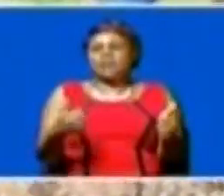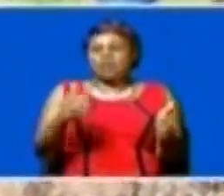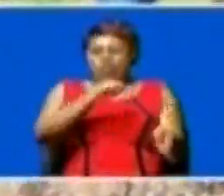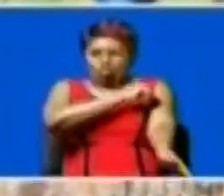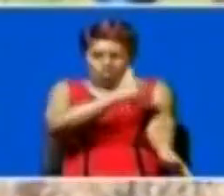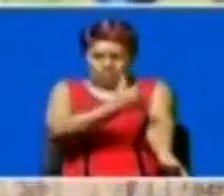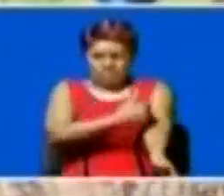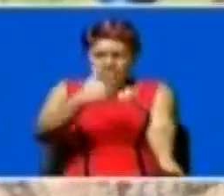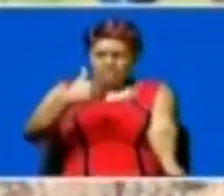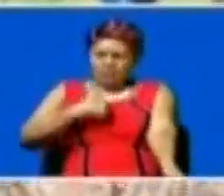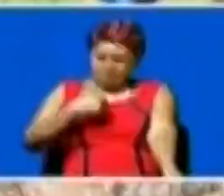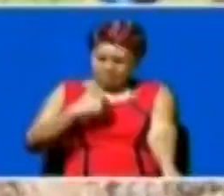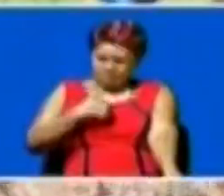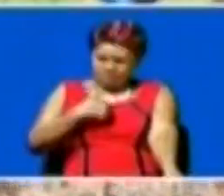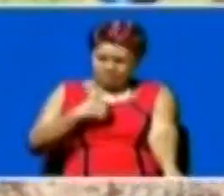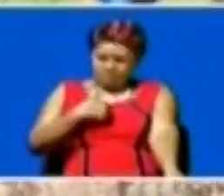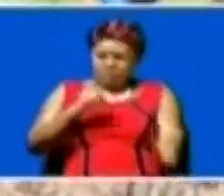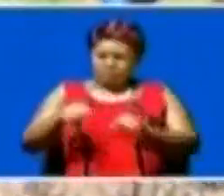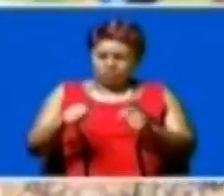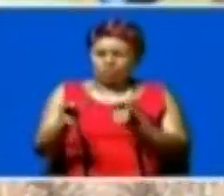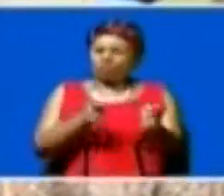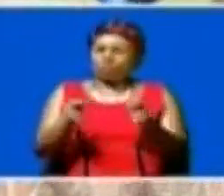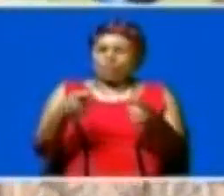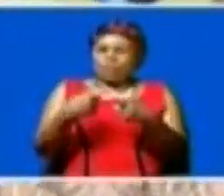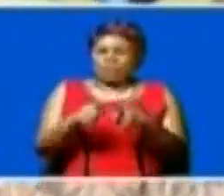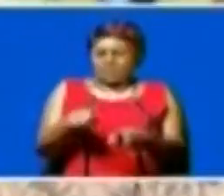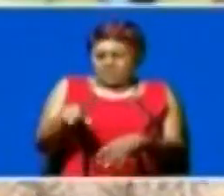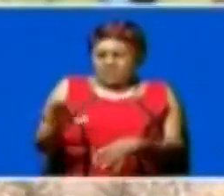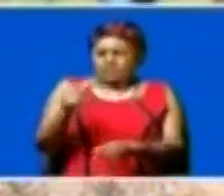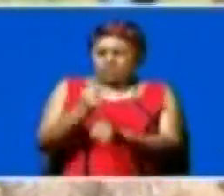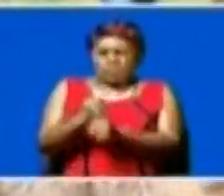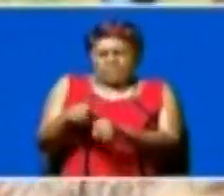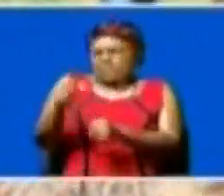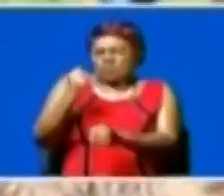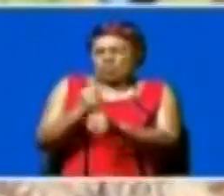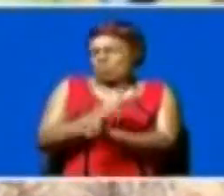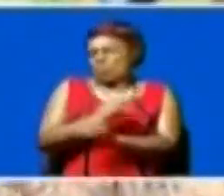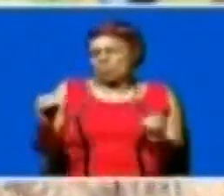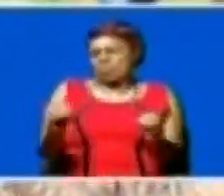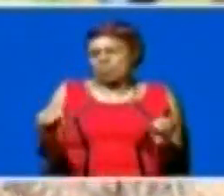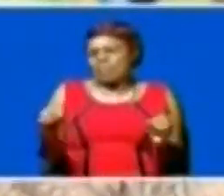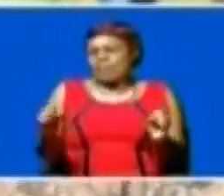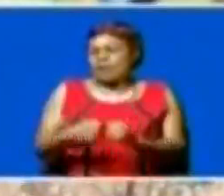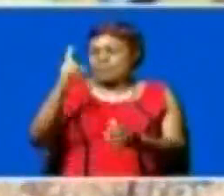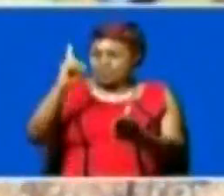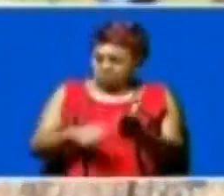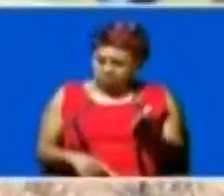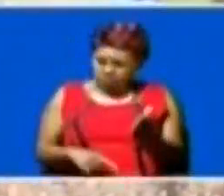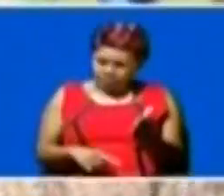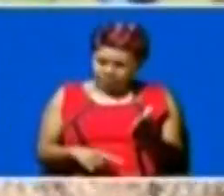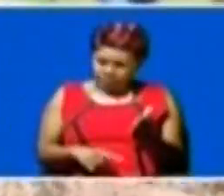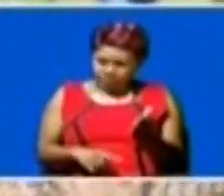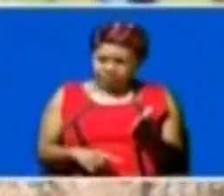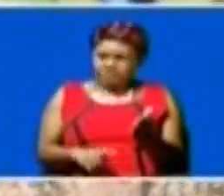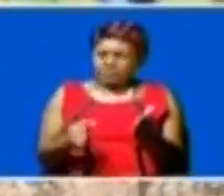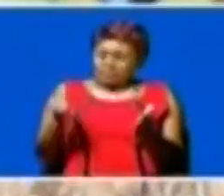authority or management authorities that can be able to do that. But they are mandated to do that, but they do not do their work. So what happens eventually is that